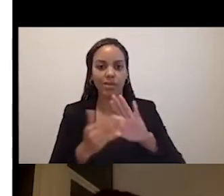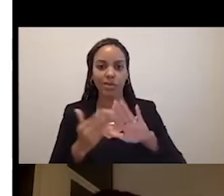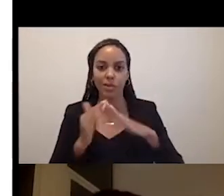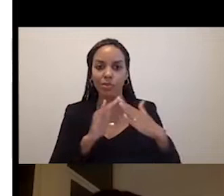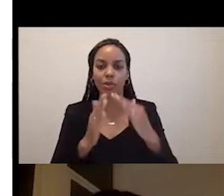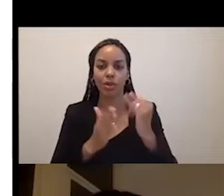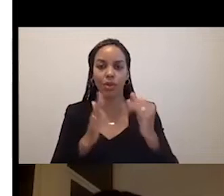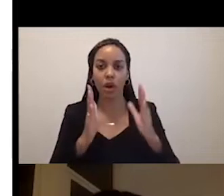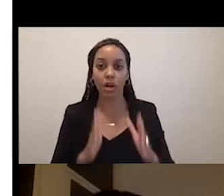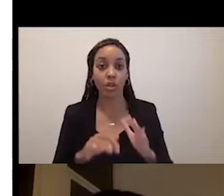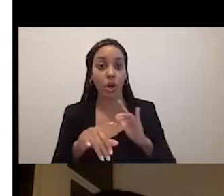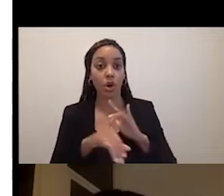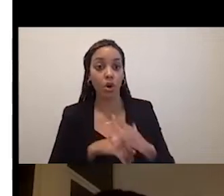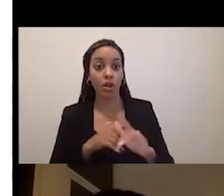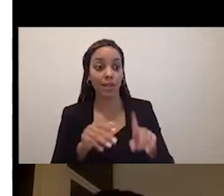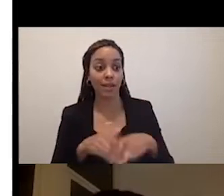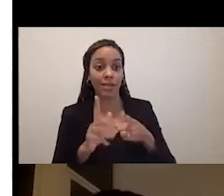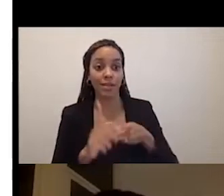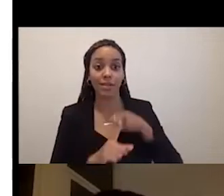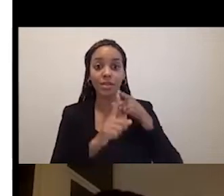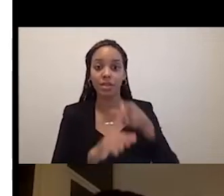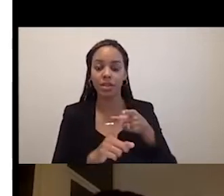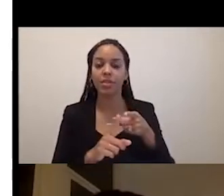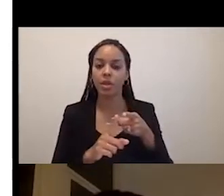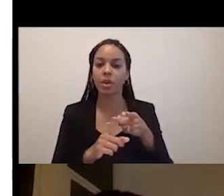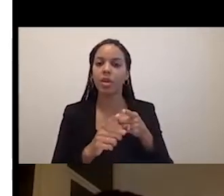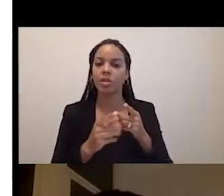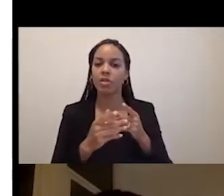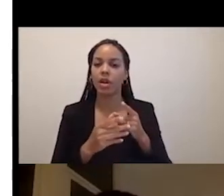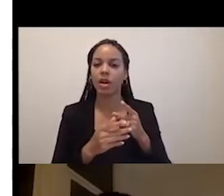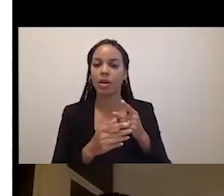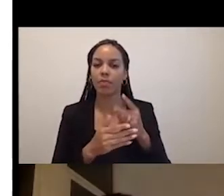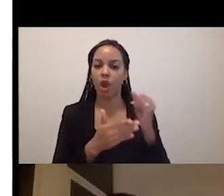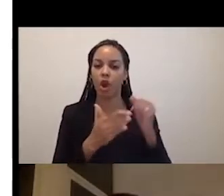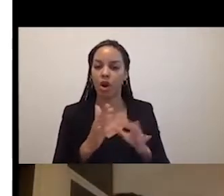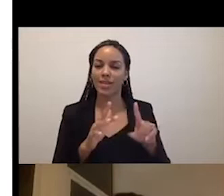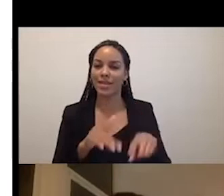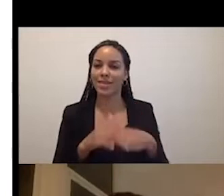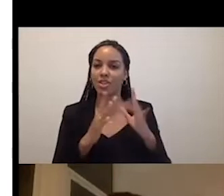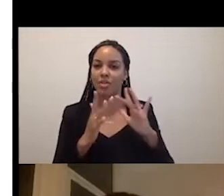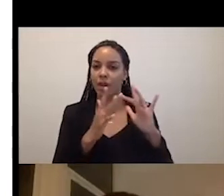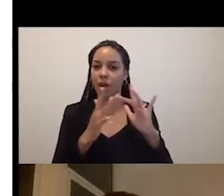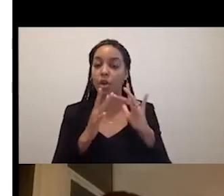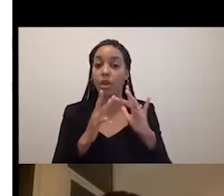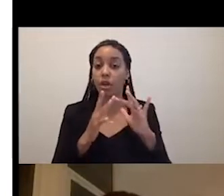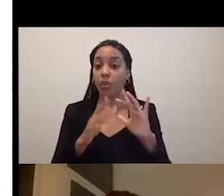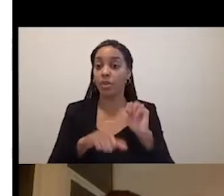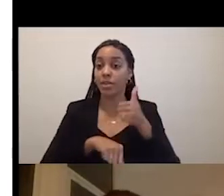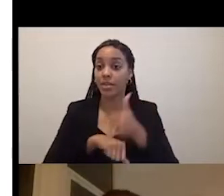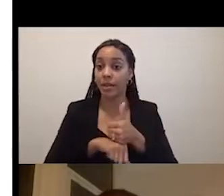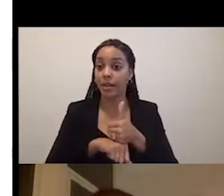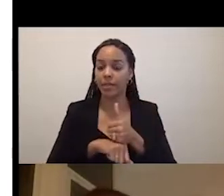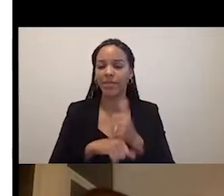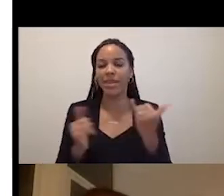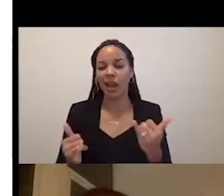RAIN network, which is the Rijksacademy Artist Initiative Network, which is was one which was formed, which is now not as active, but